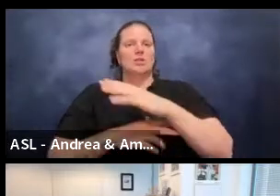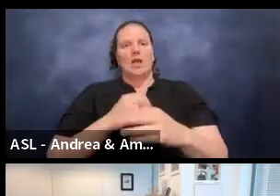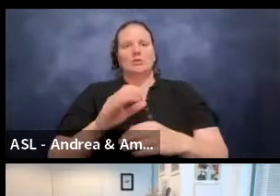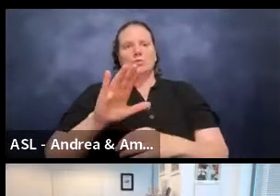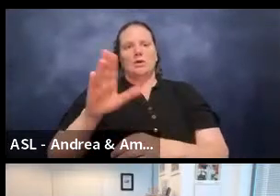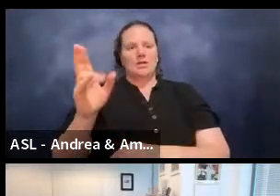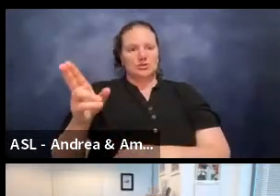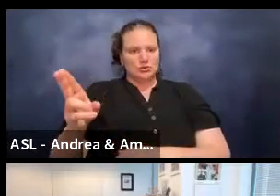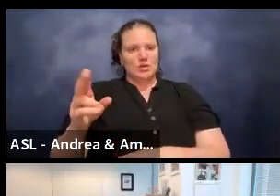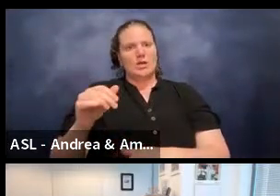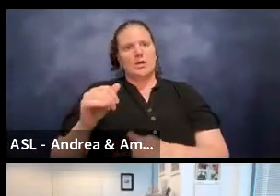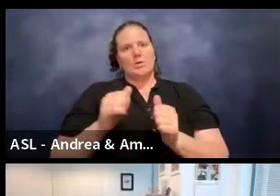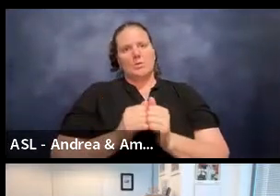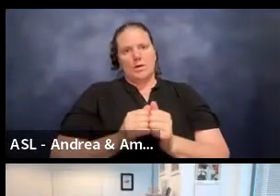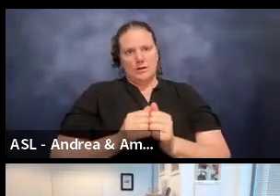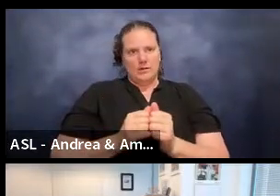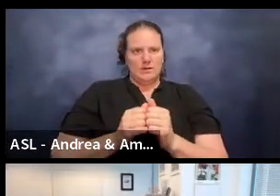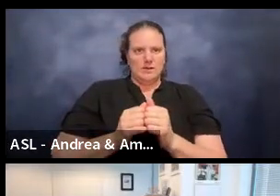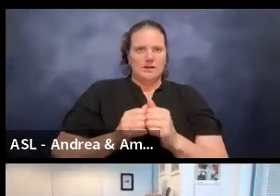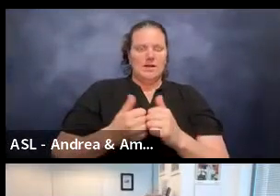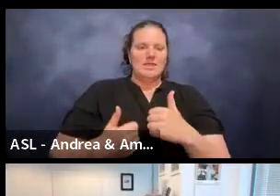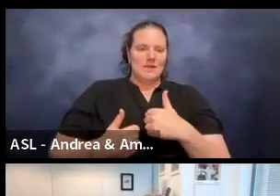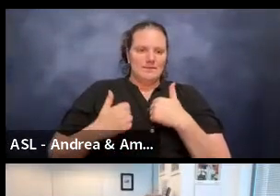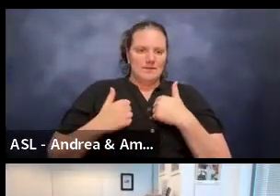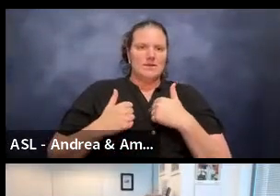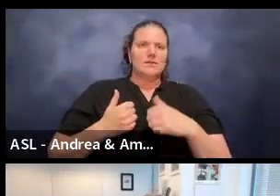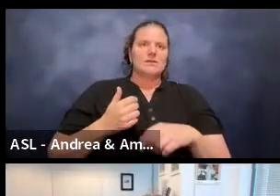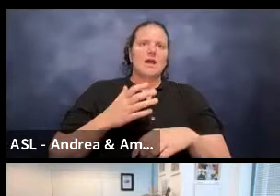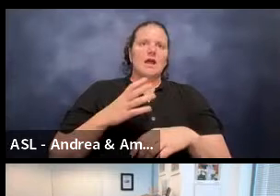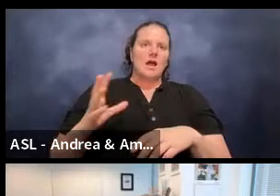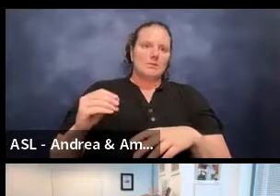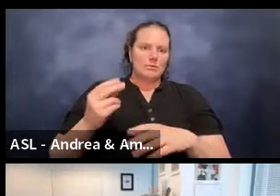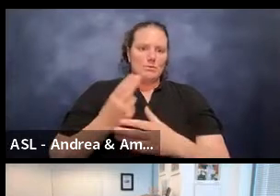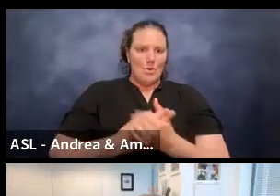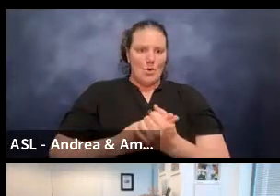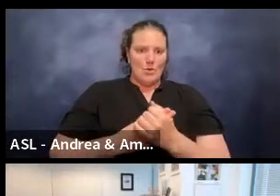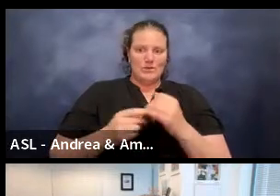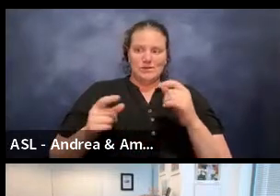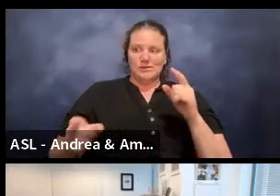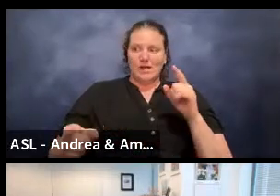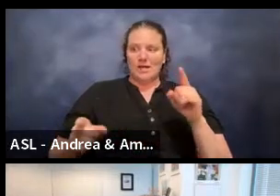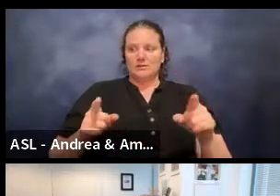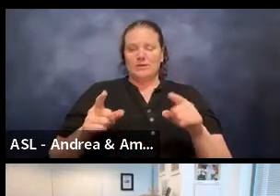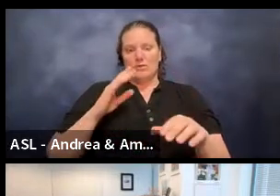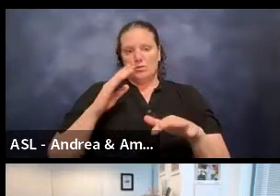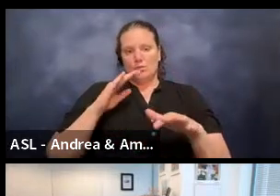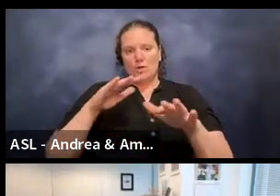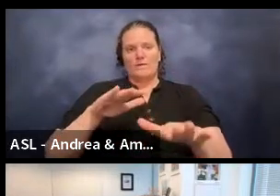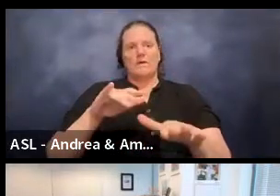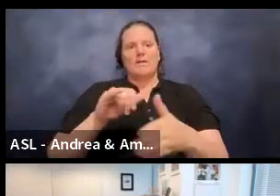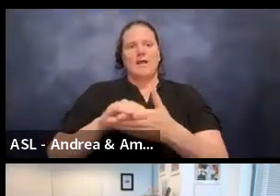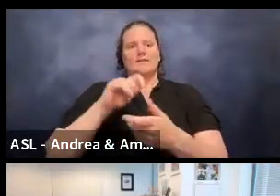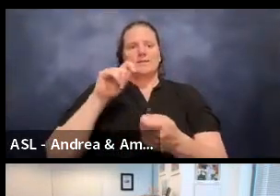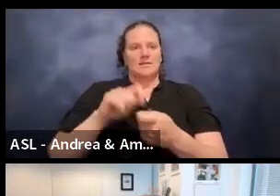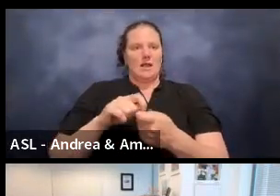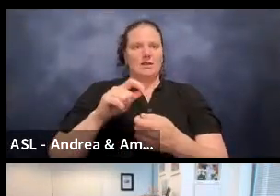history with living and being on both sides of the river, are exactly